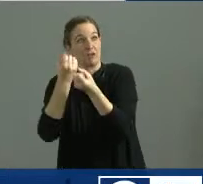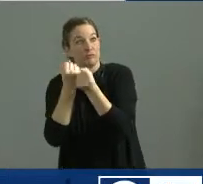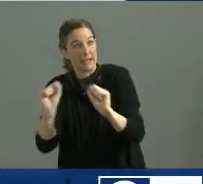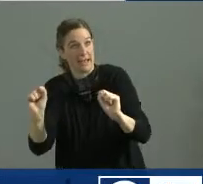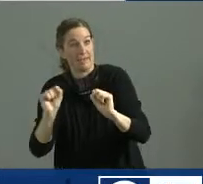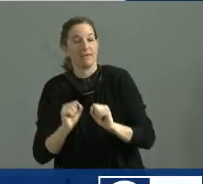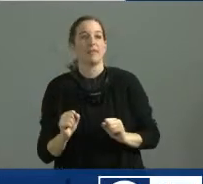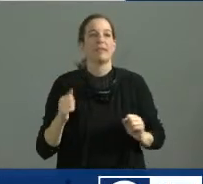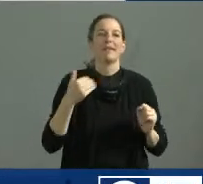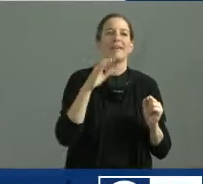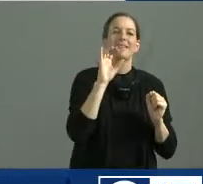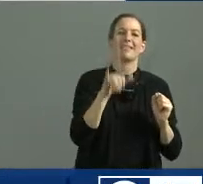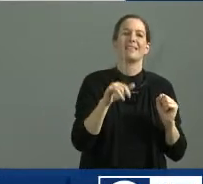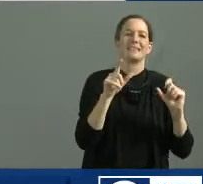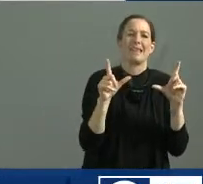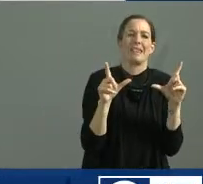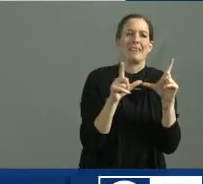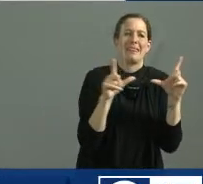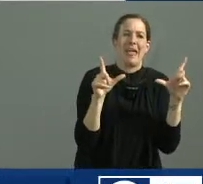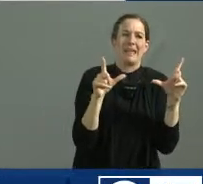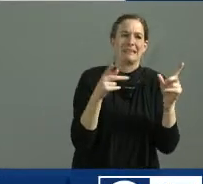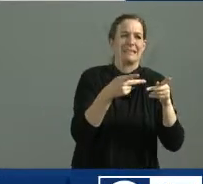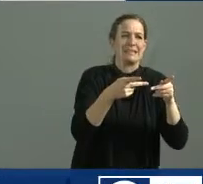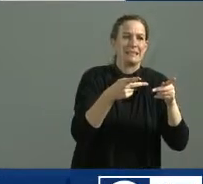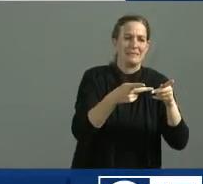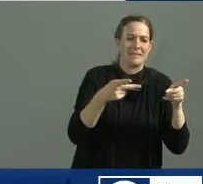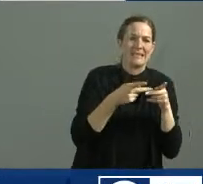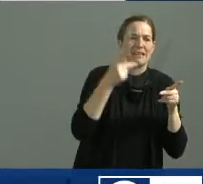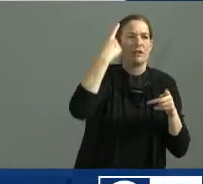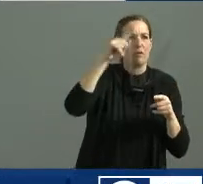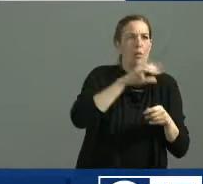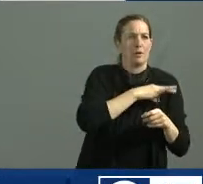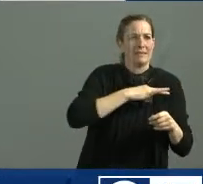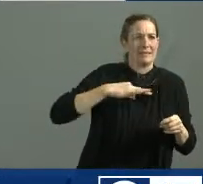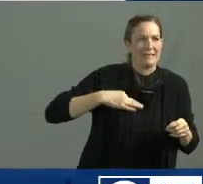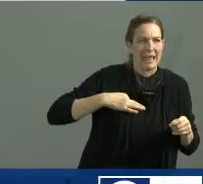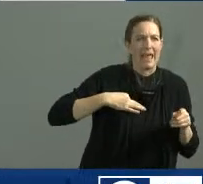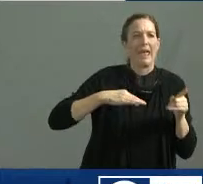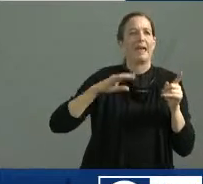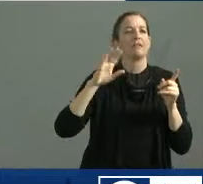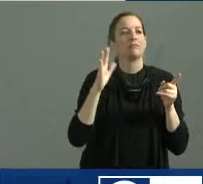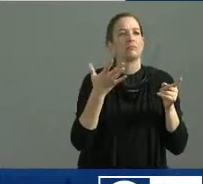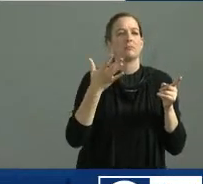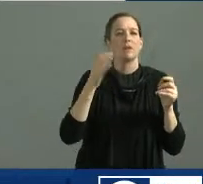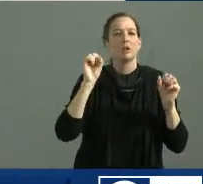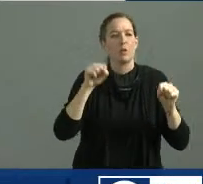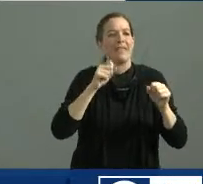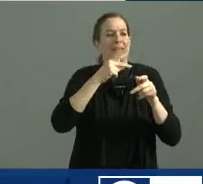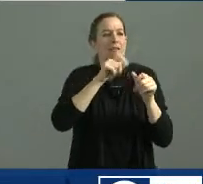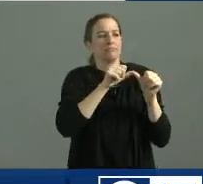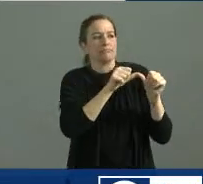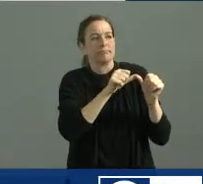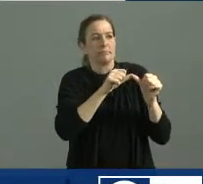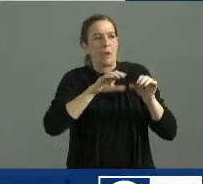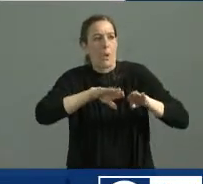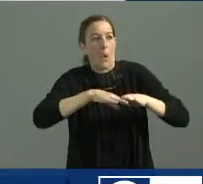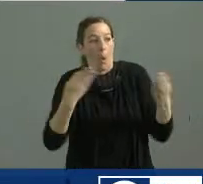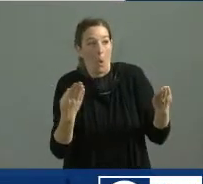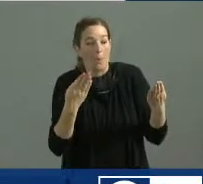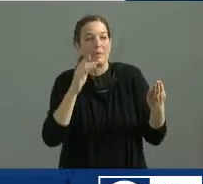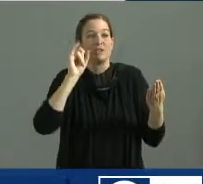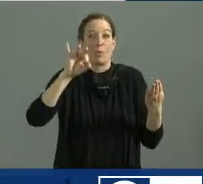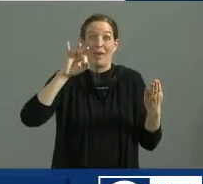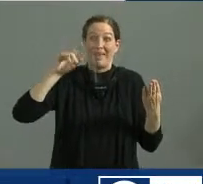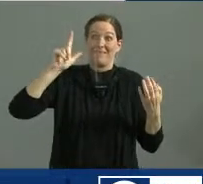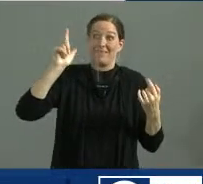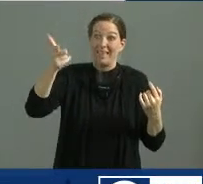are already staffed, that the state is paying for additional hazard pay for them to keep those open so that when we need to move a patient